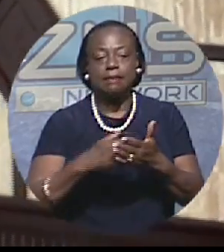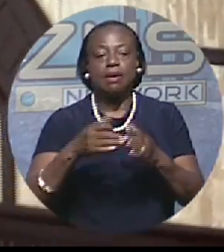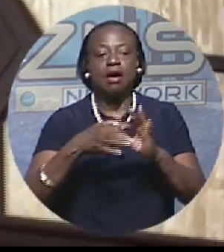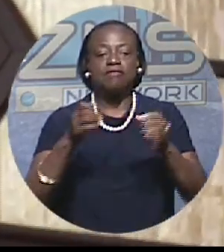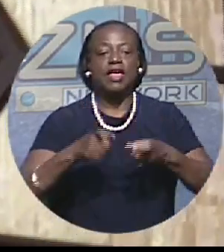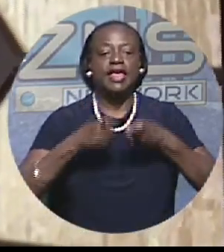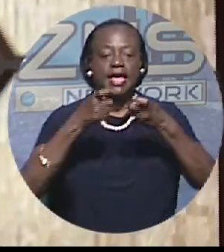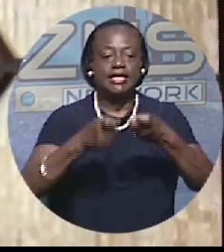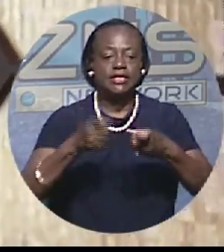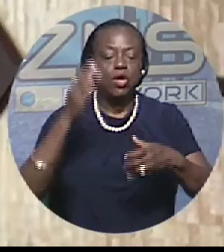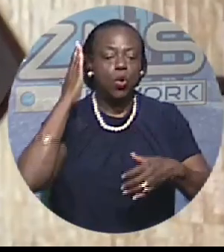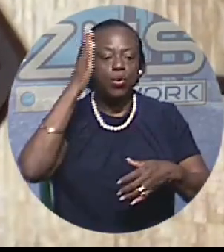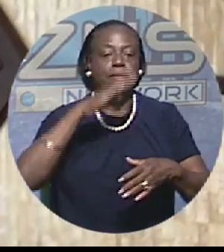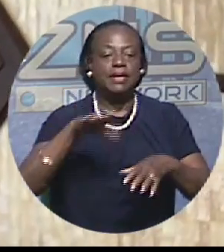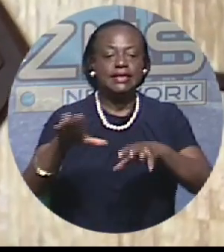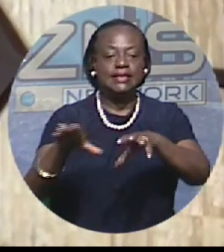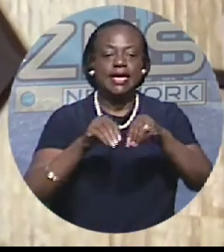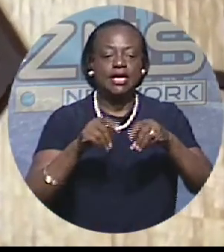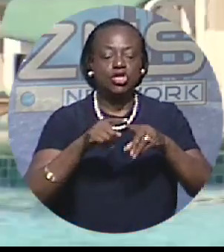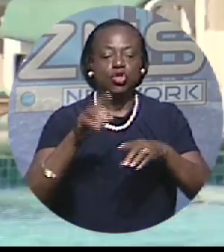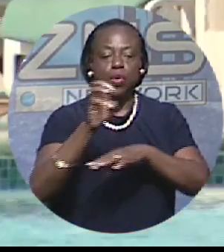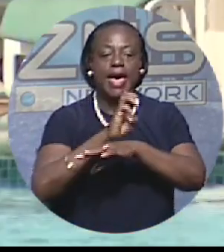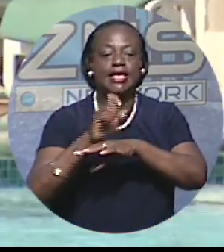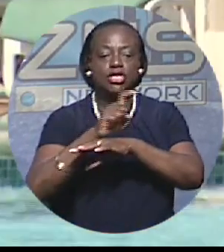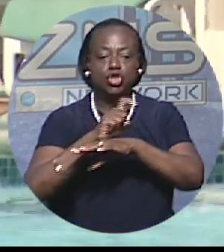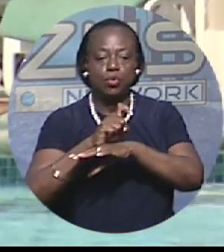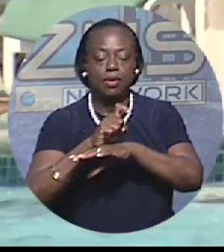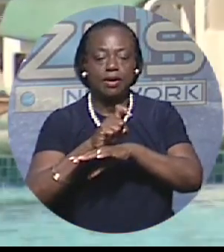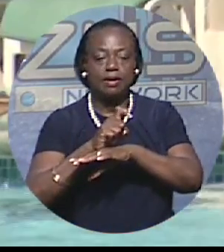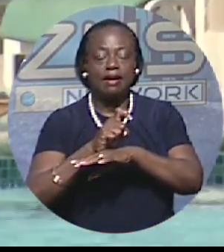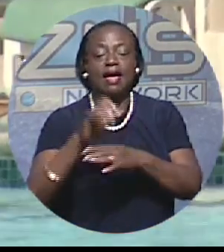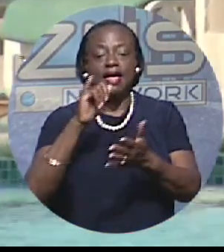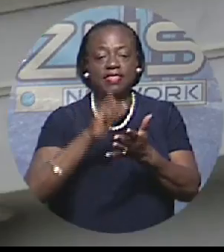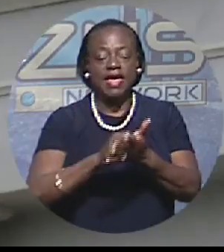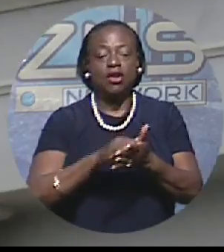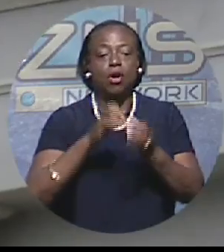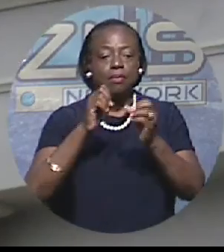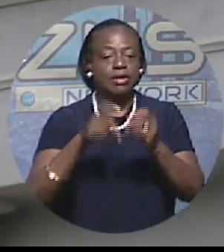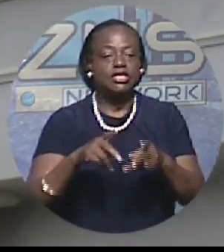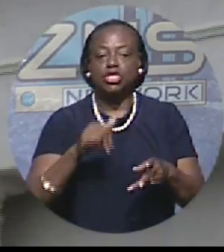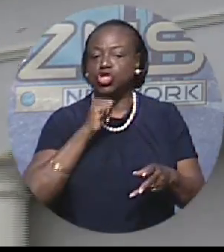relocated from Nassau because of the construction. That Exuma operation is not affected.